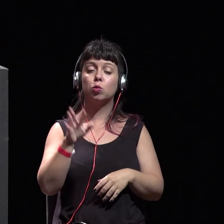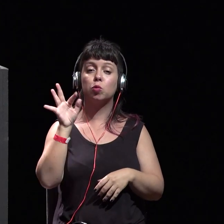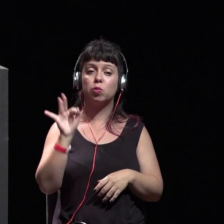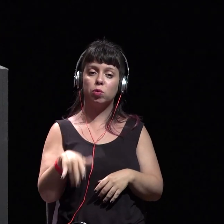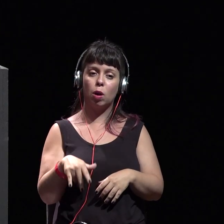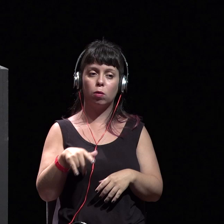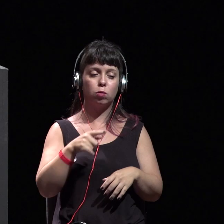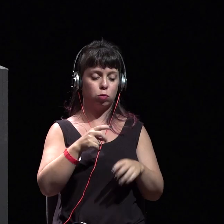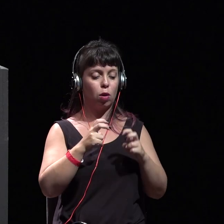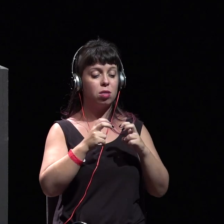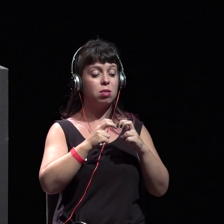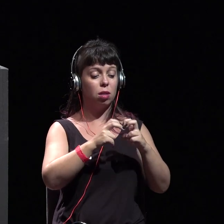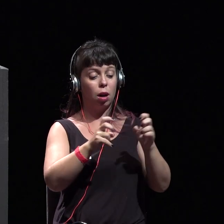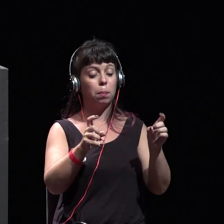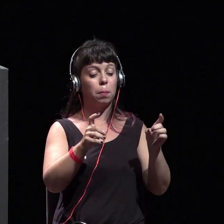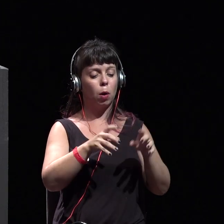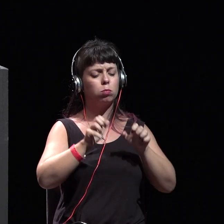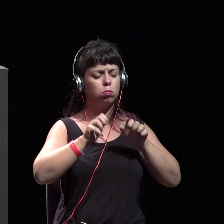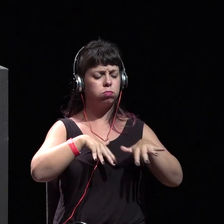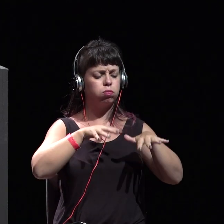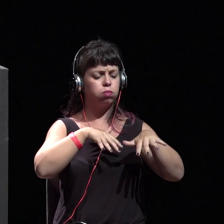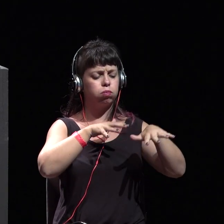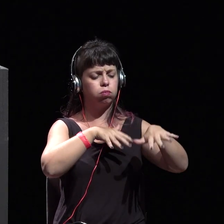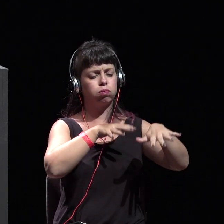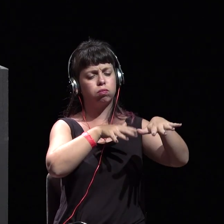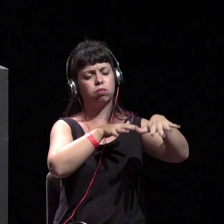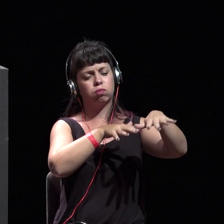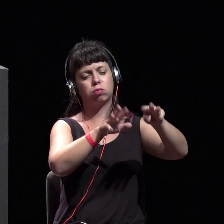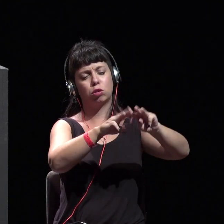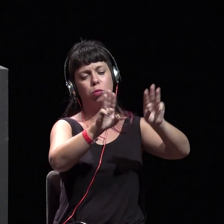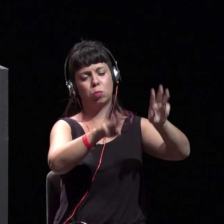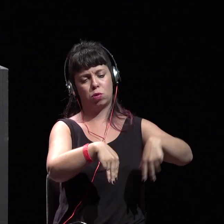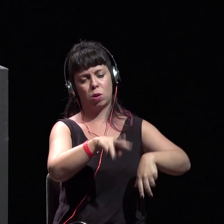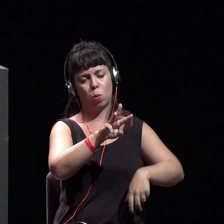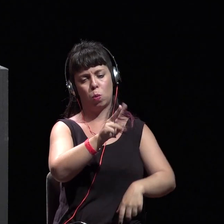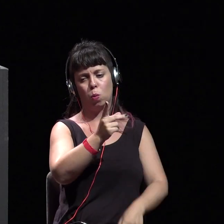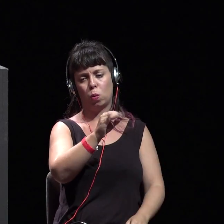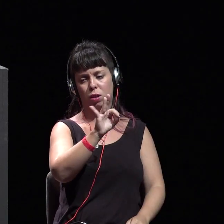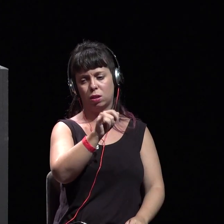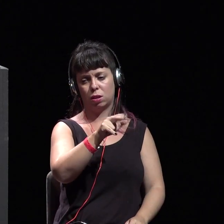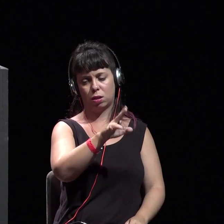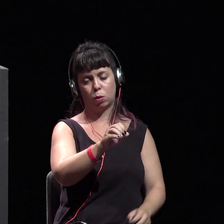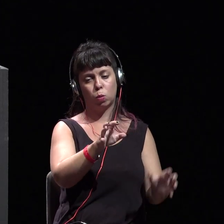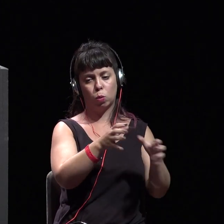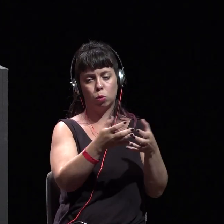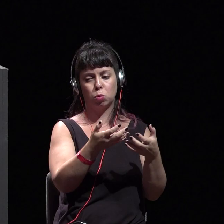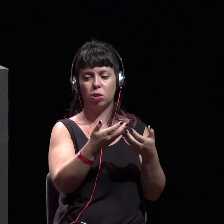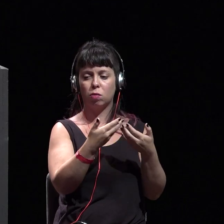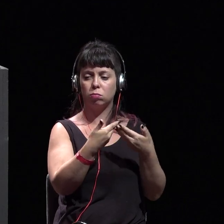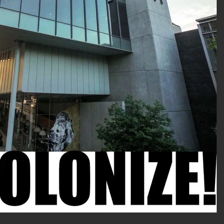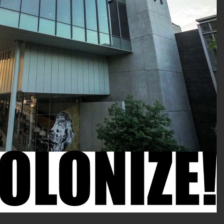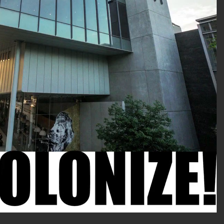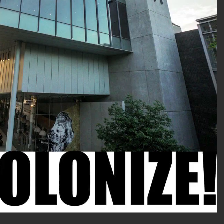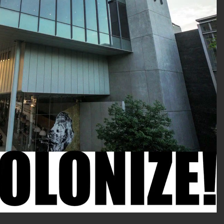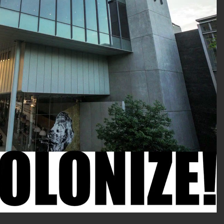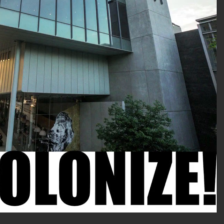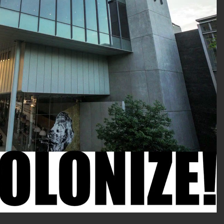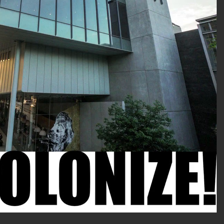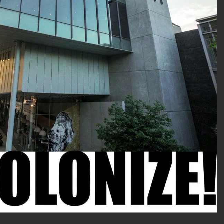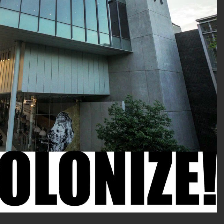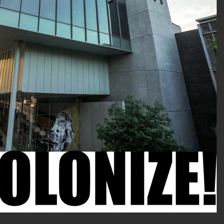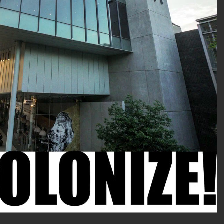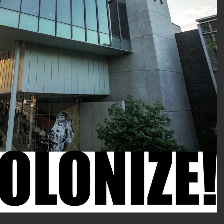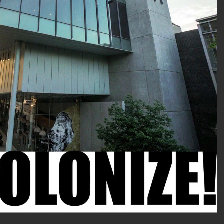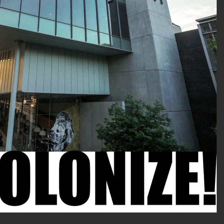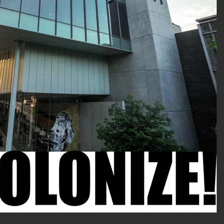steps of the museum when we arrived. We went all out for week 9. First, we dropped 4 banners off the facade of the